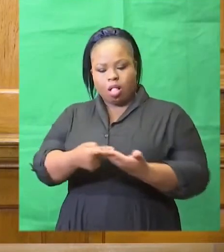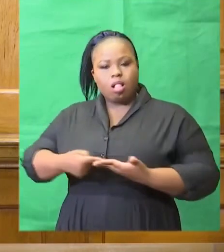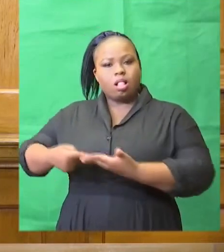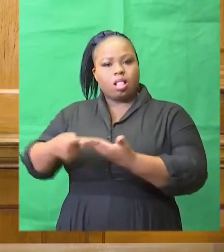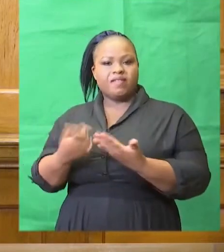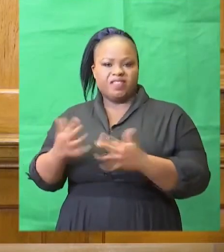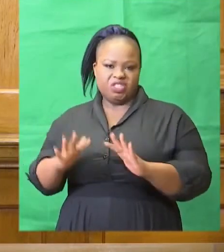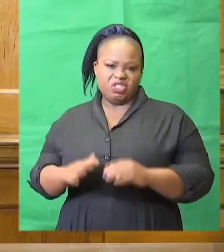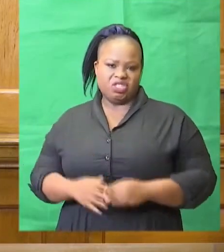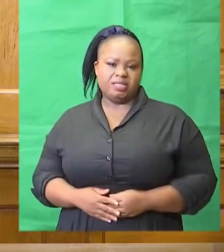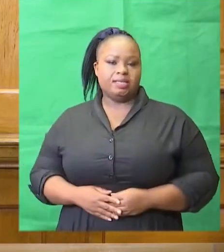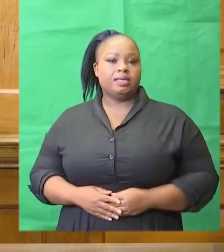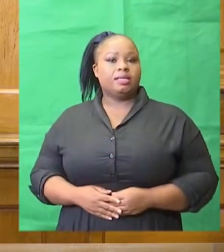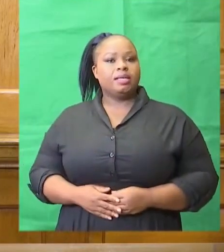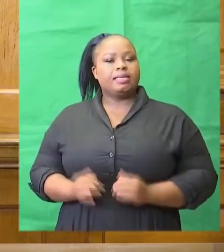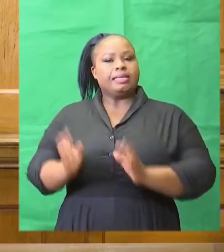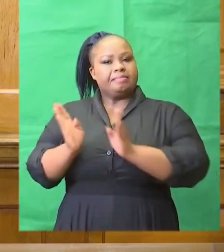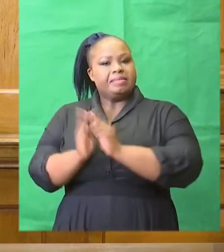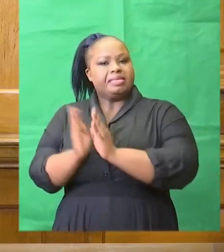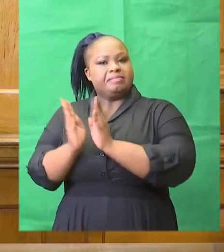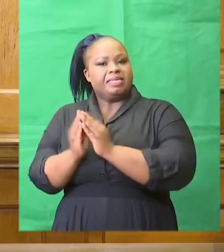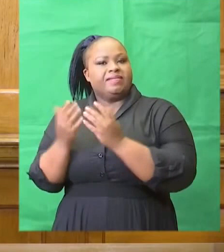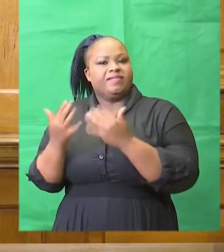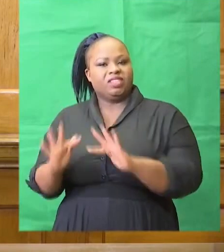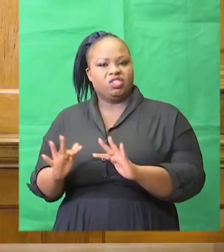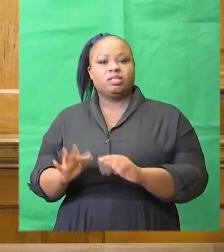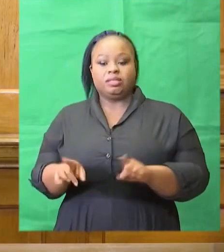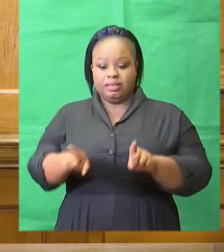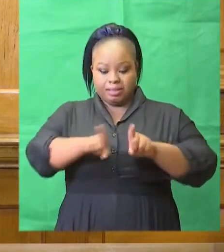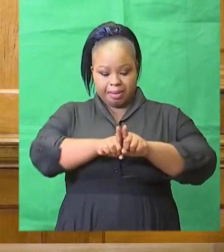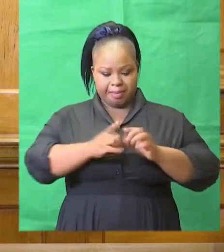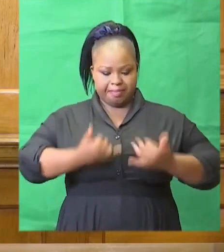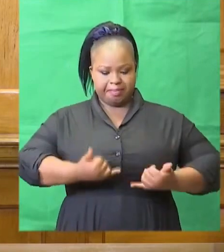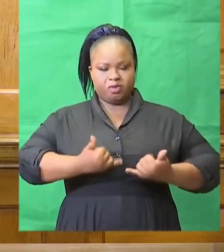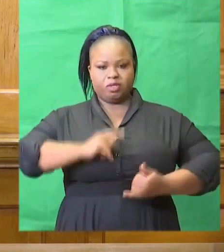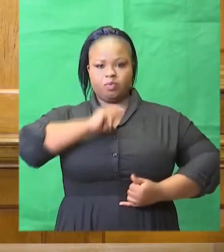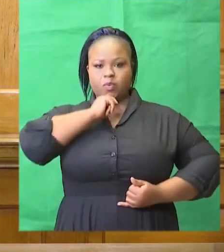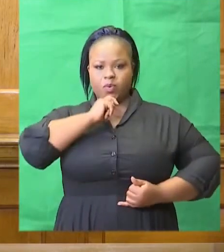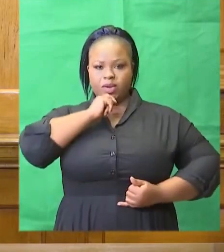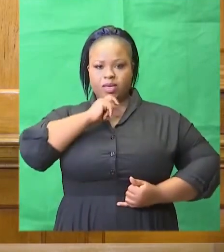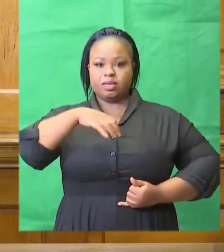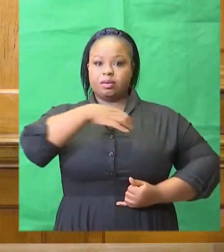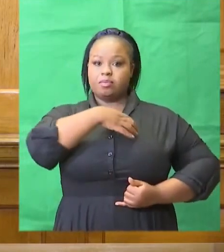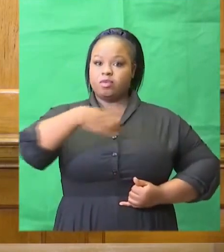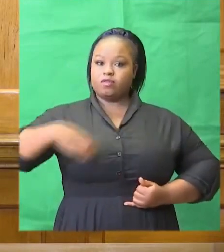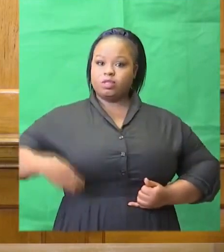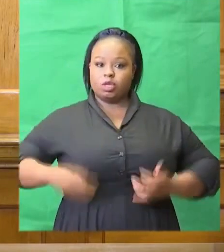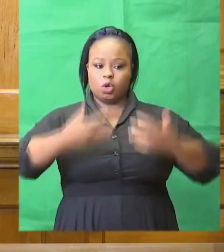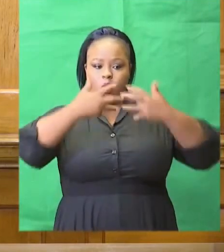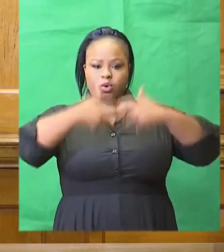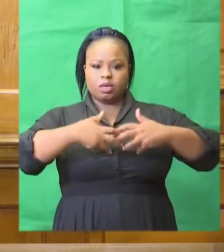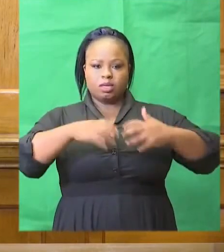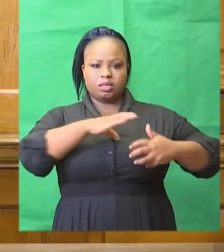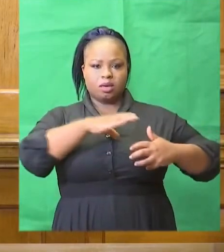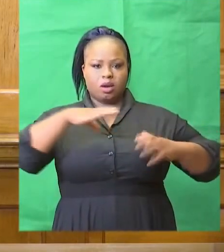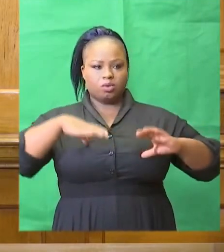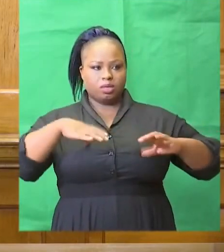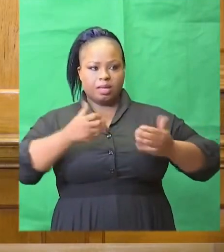This meeting was followed by meetings earlier today of the President's Coordinating